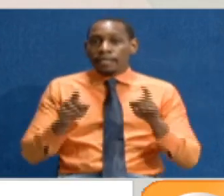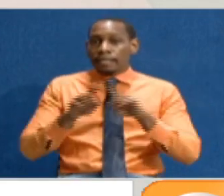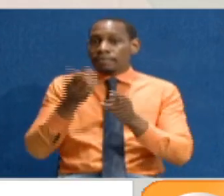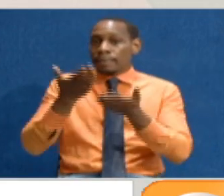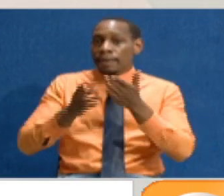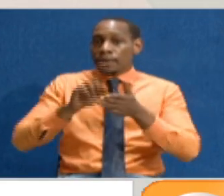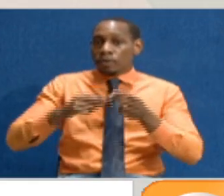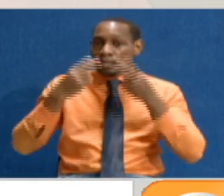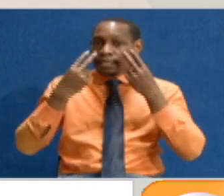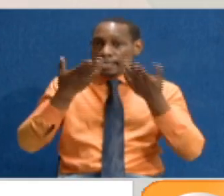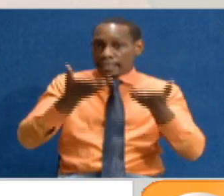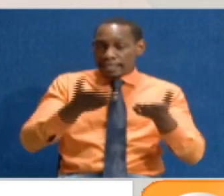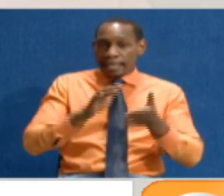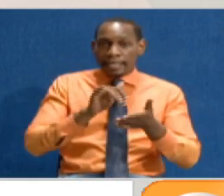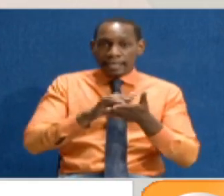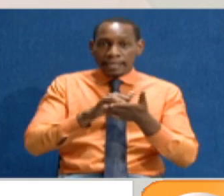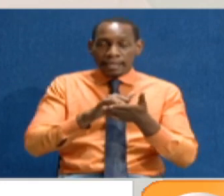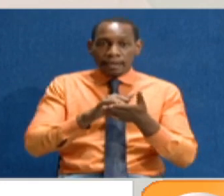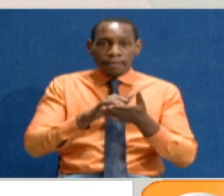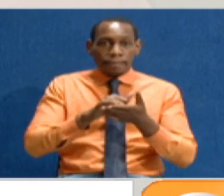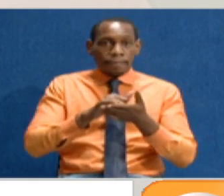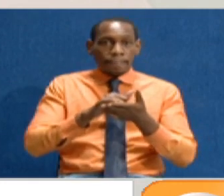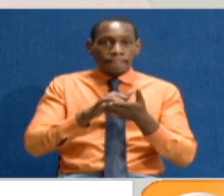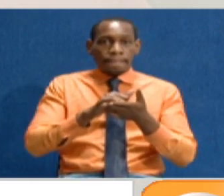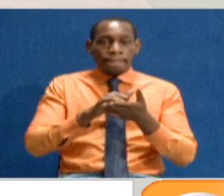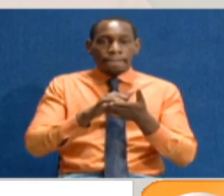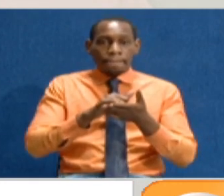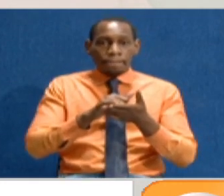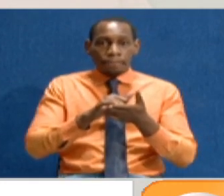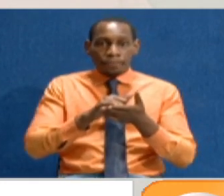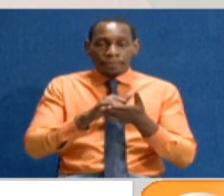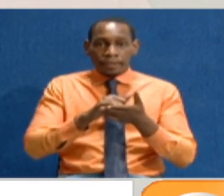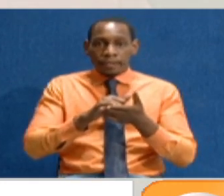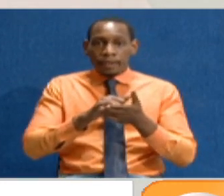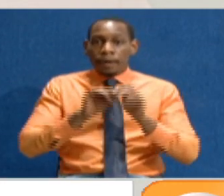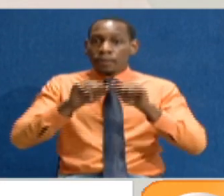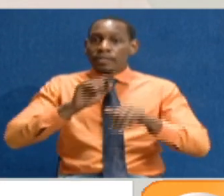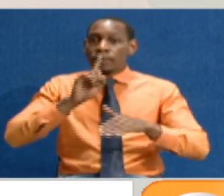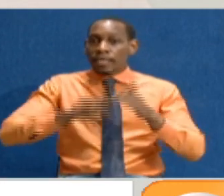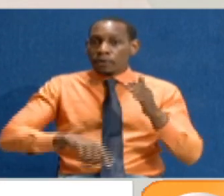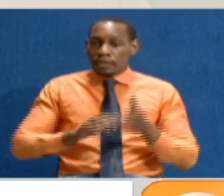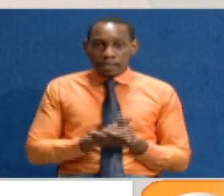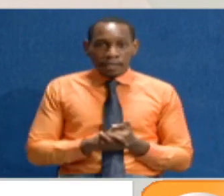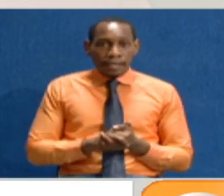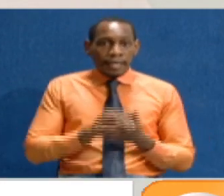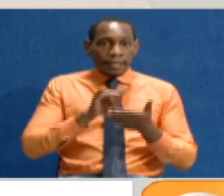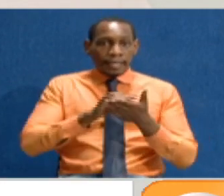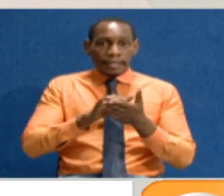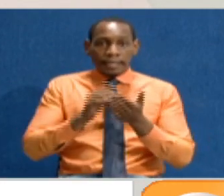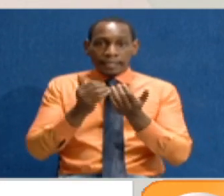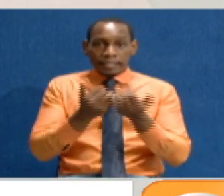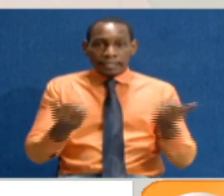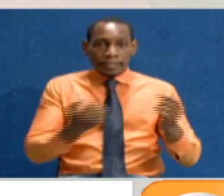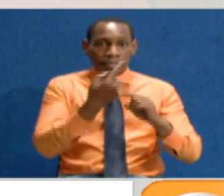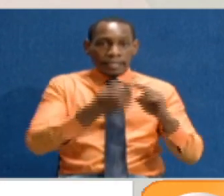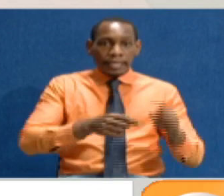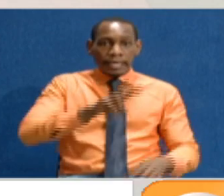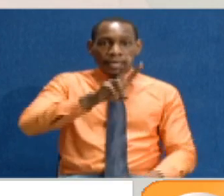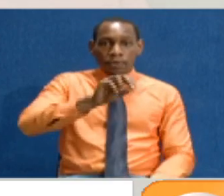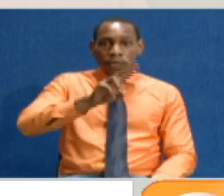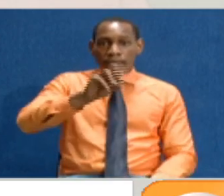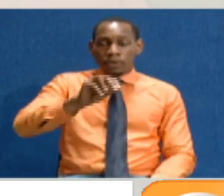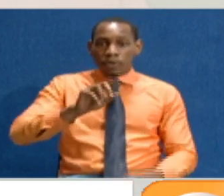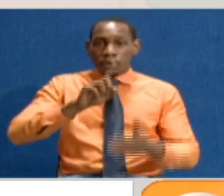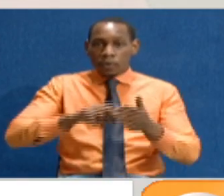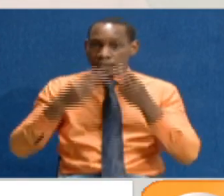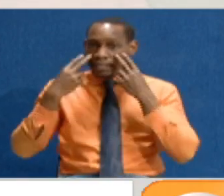probably what we're seeing now, I'll use a colloquial reference and probably say that these are the children of 2020. What